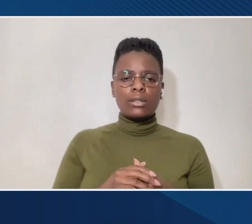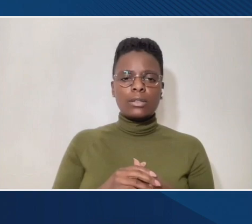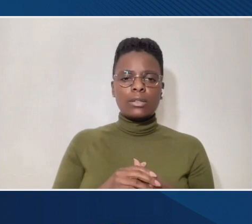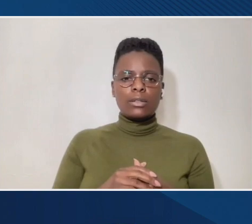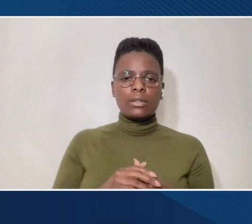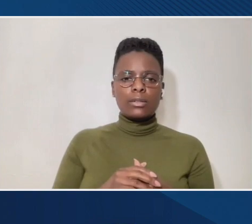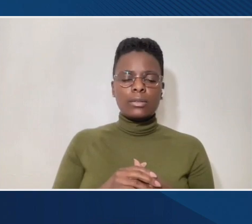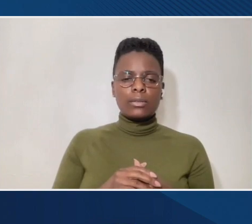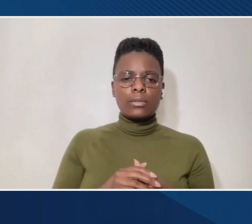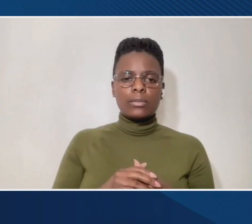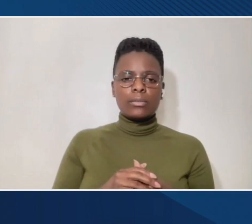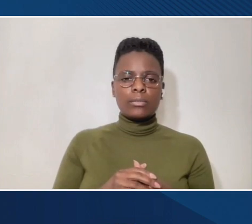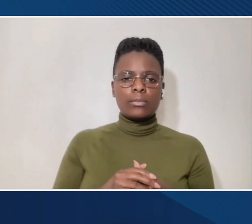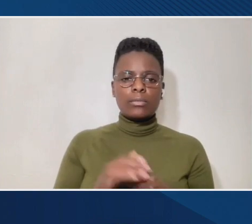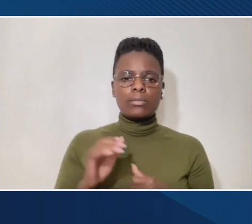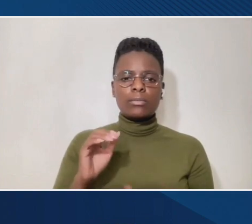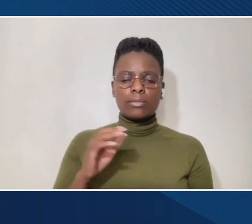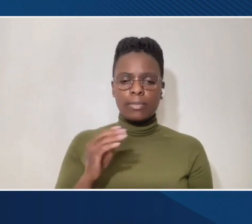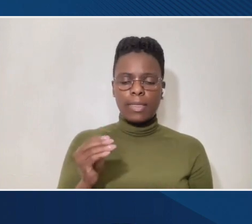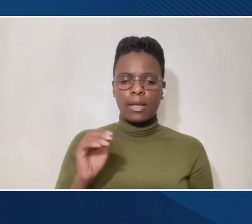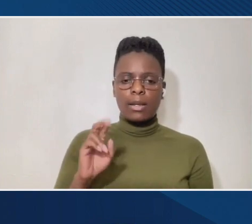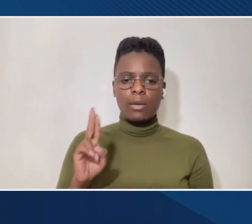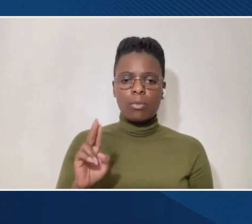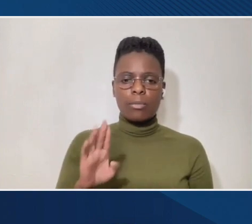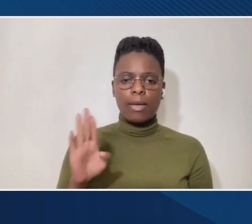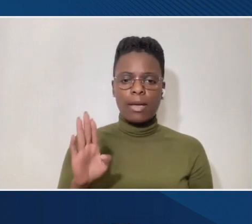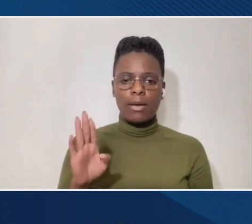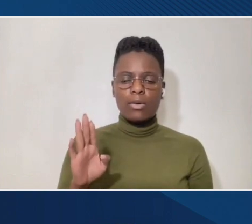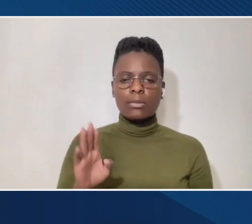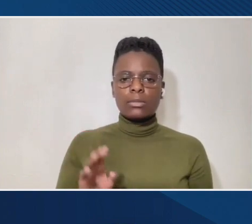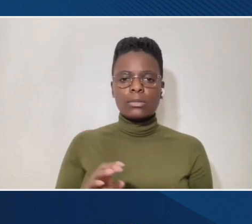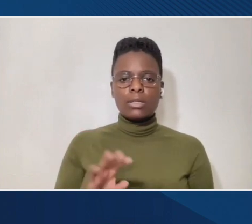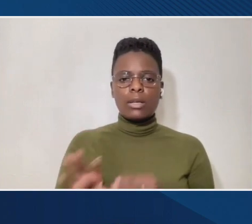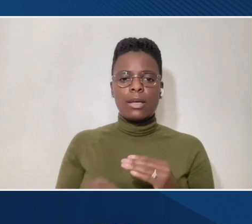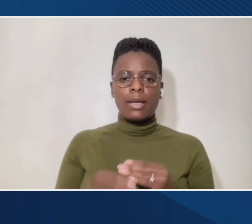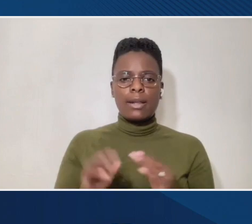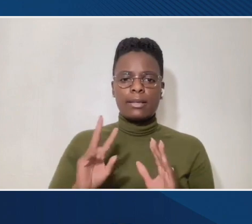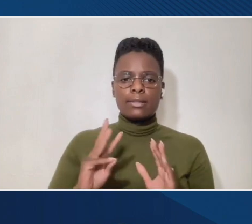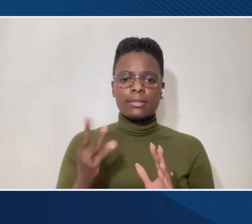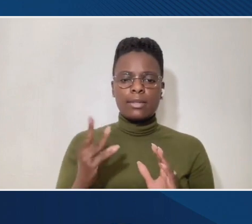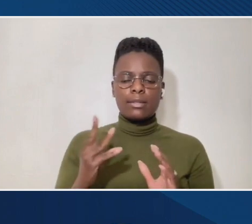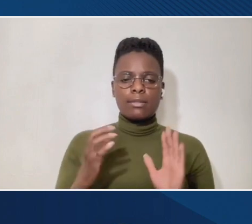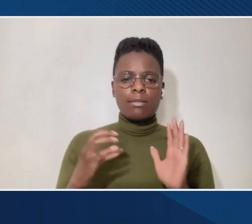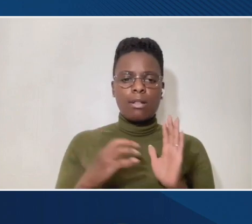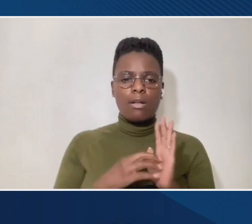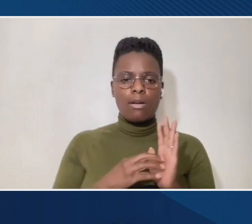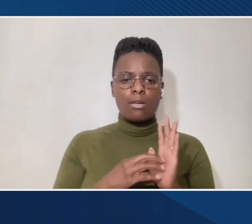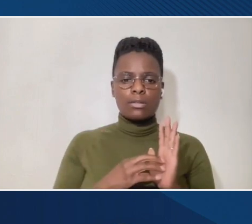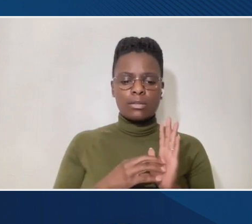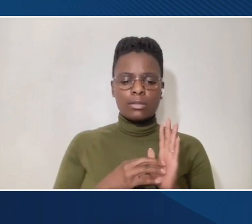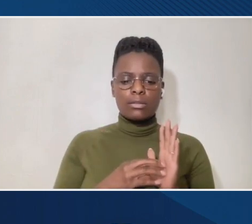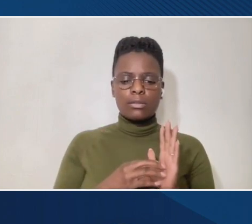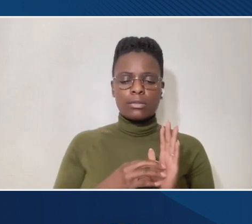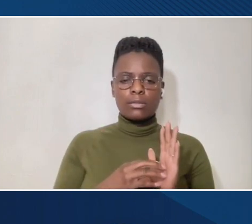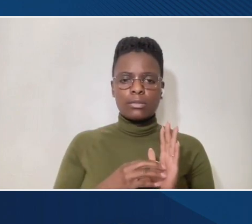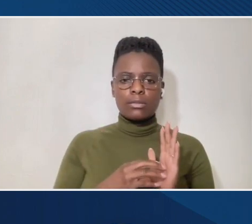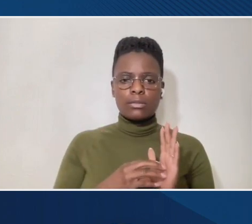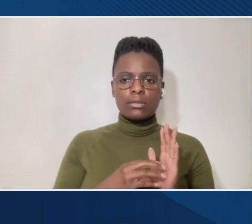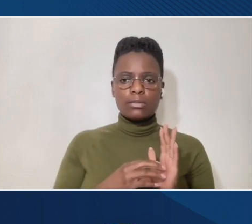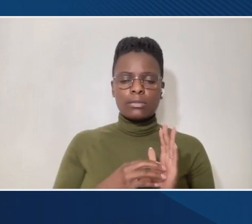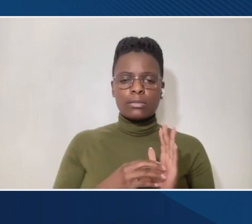would like to offer? I know, because I guess essentially thank you for that, Jeff. And I hear your concerns,